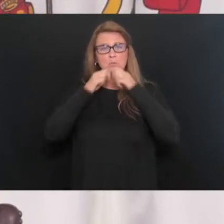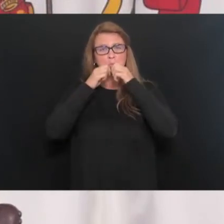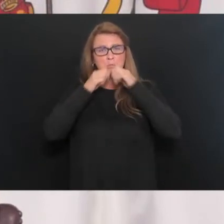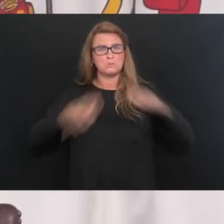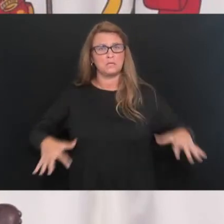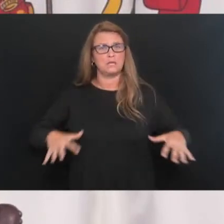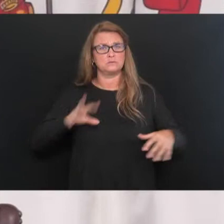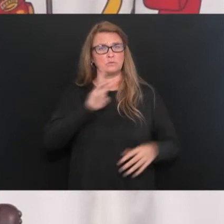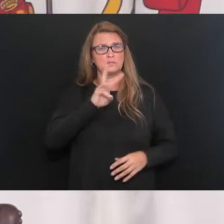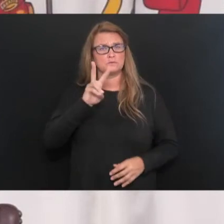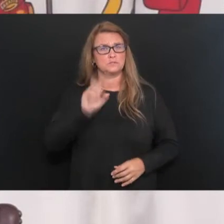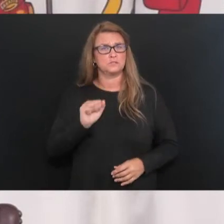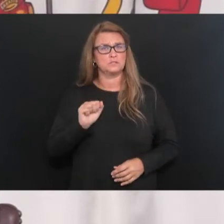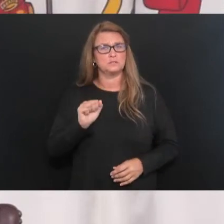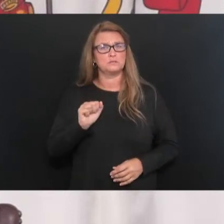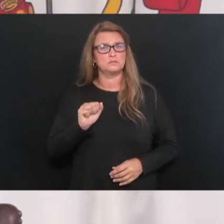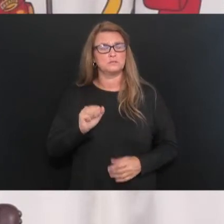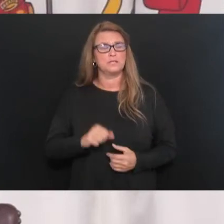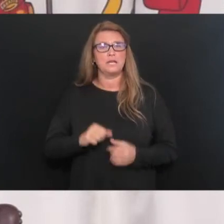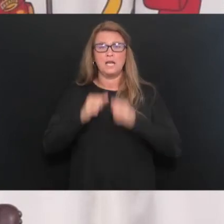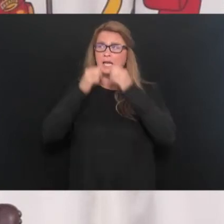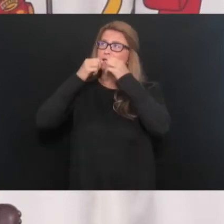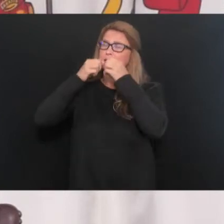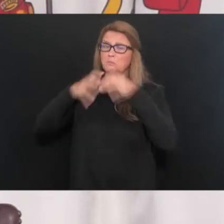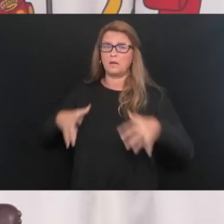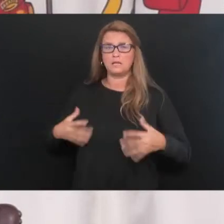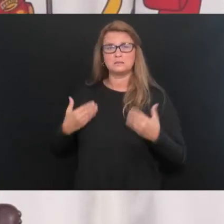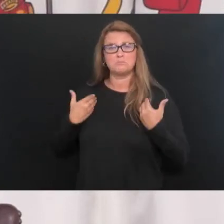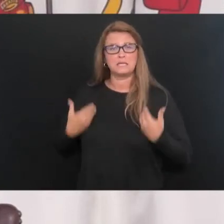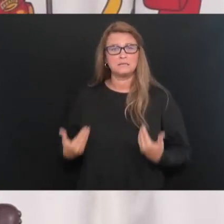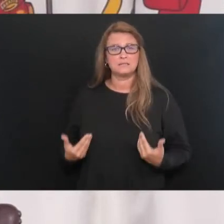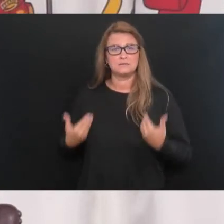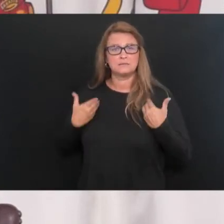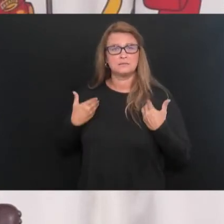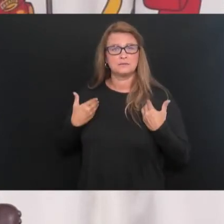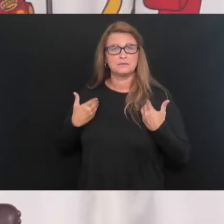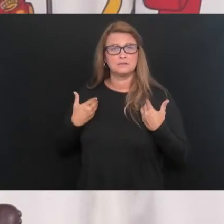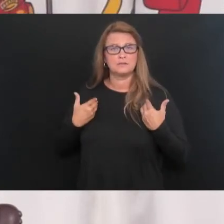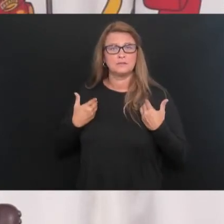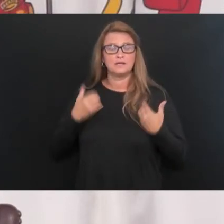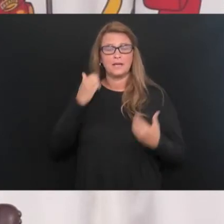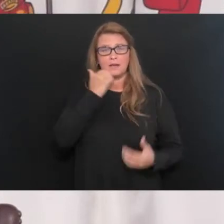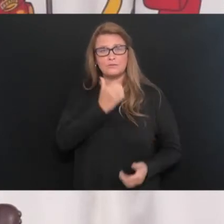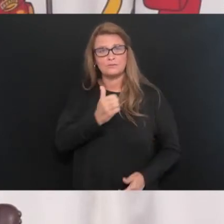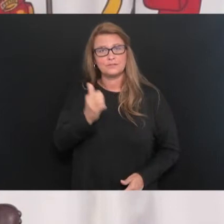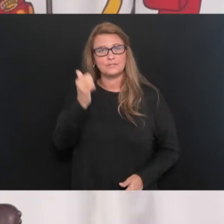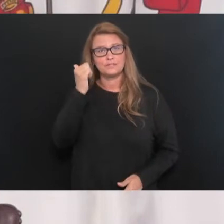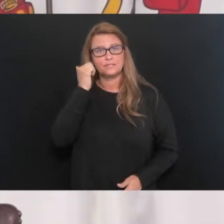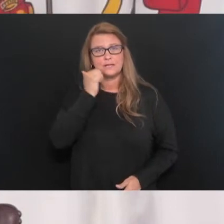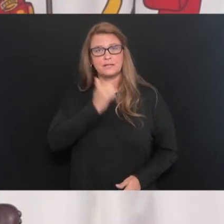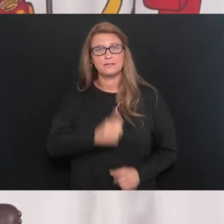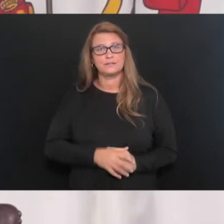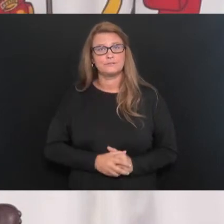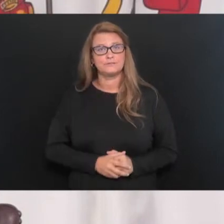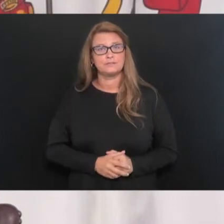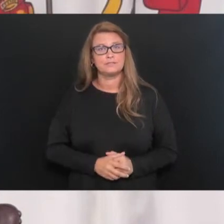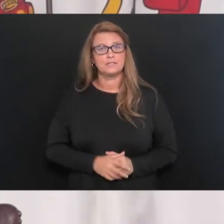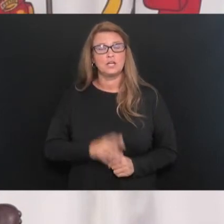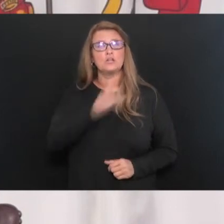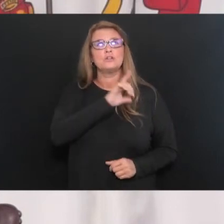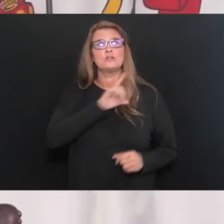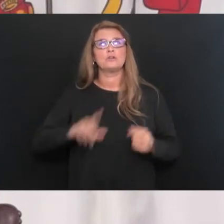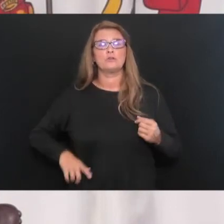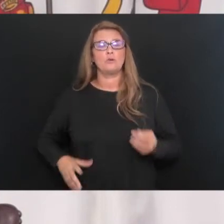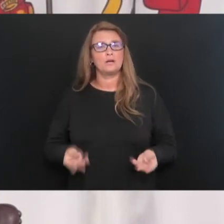beyond belief. And He's blessed me, as He does every day. And He's given me the wisdom